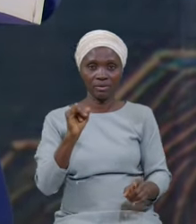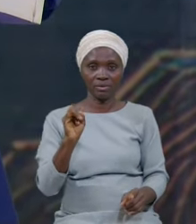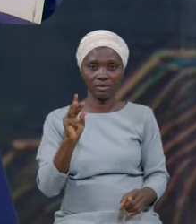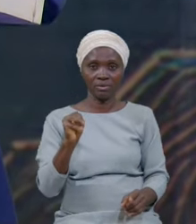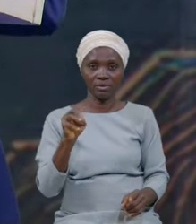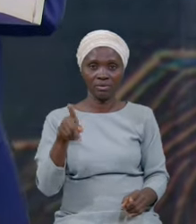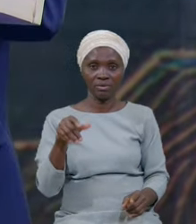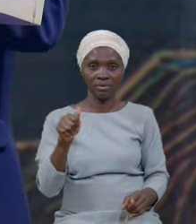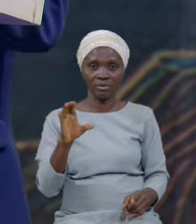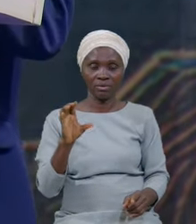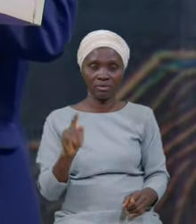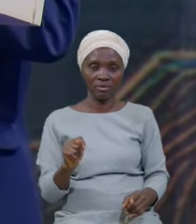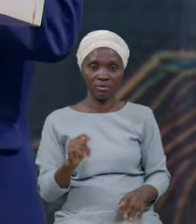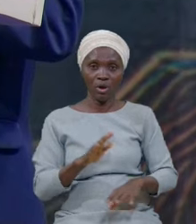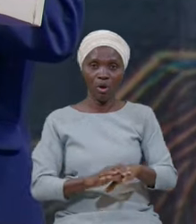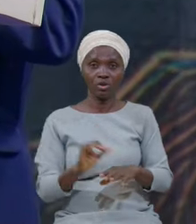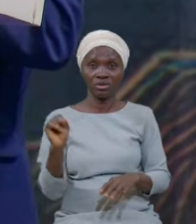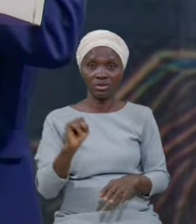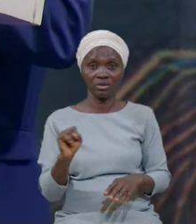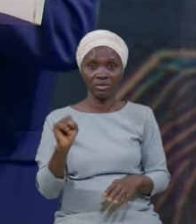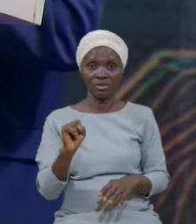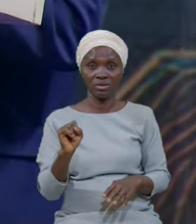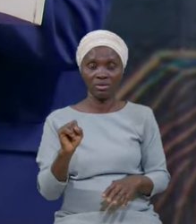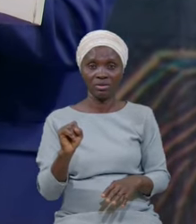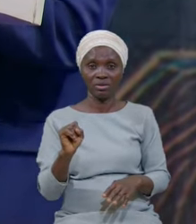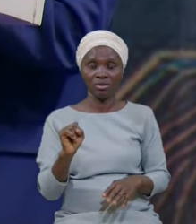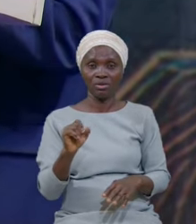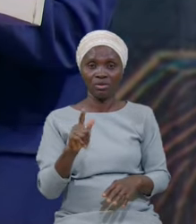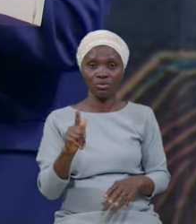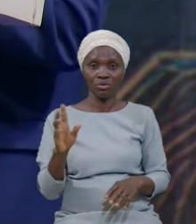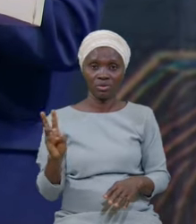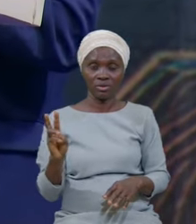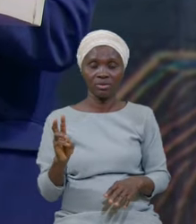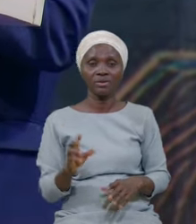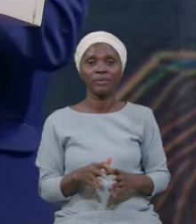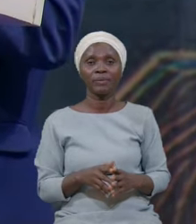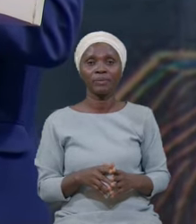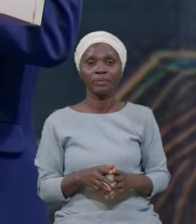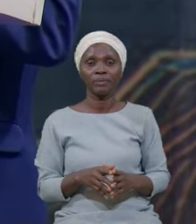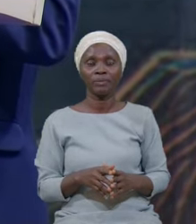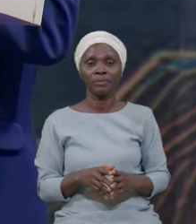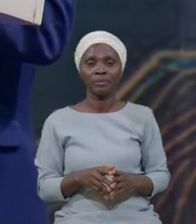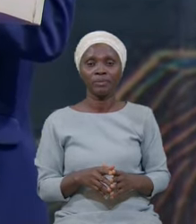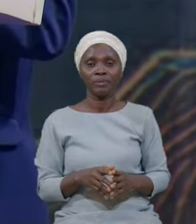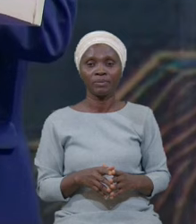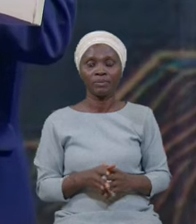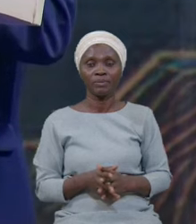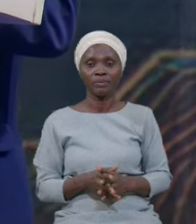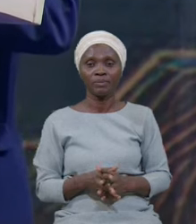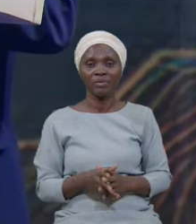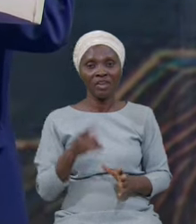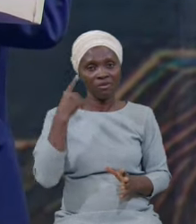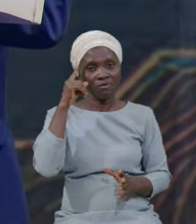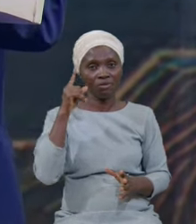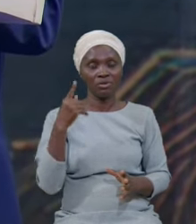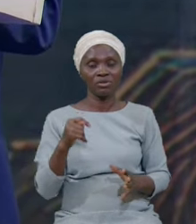26th here at Obara Square. Impact Academy for Youth, from glory to